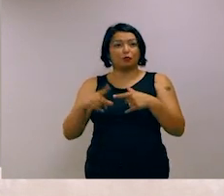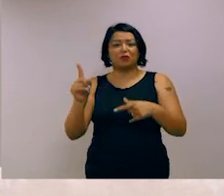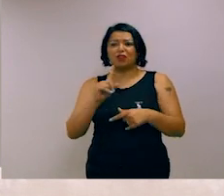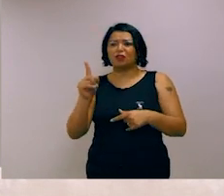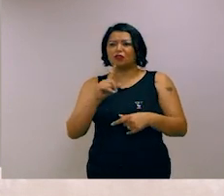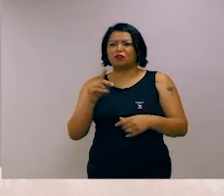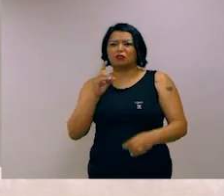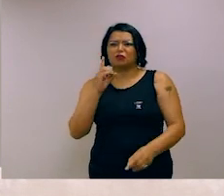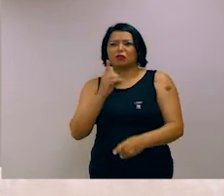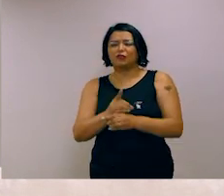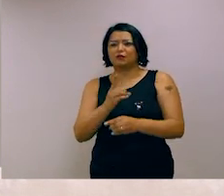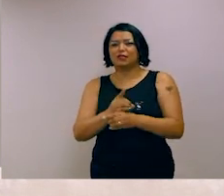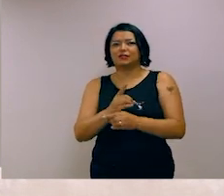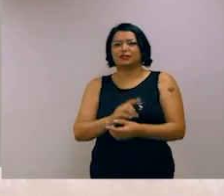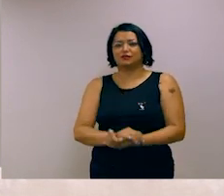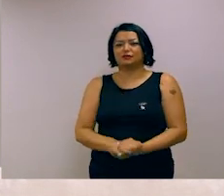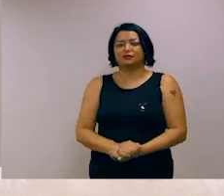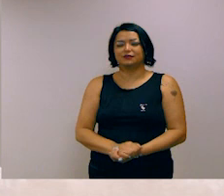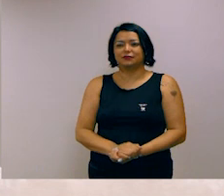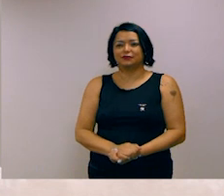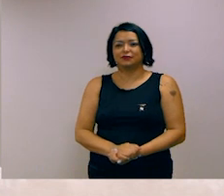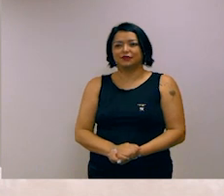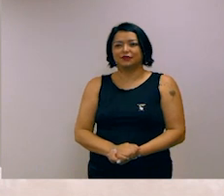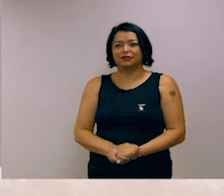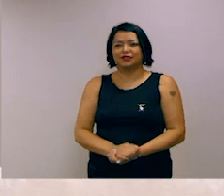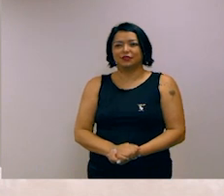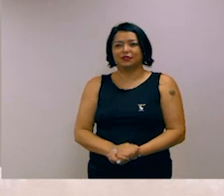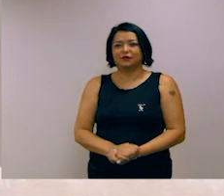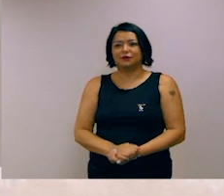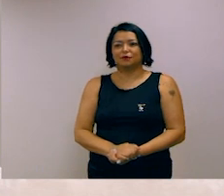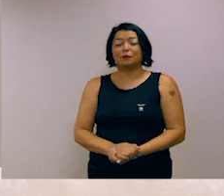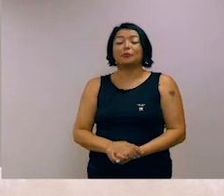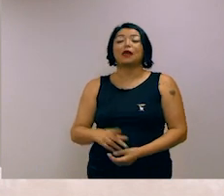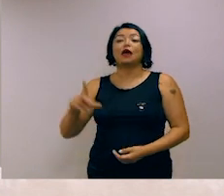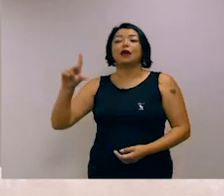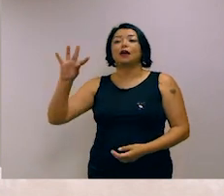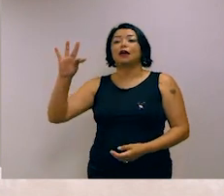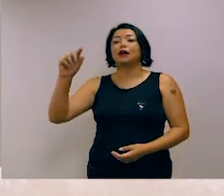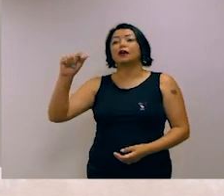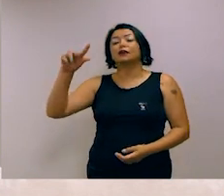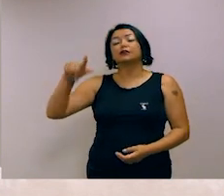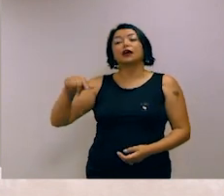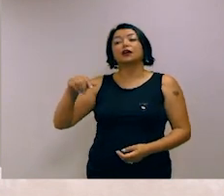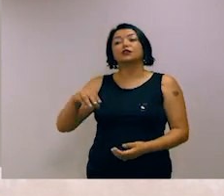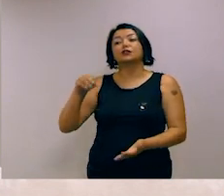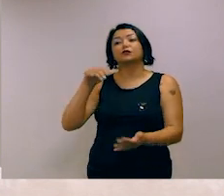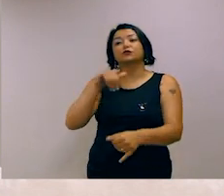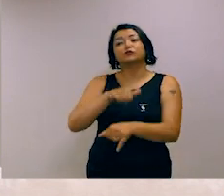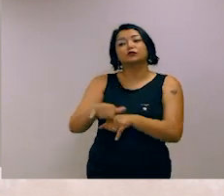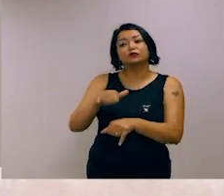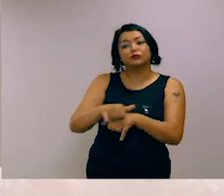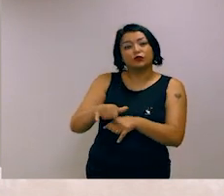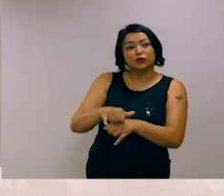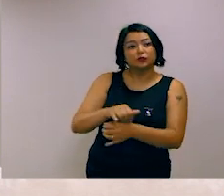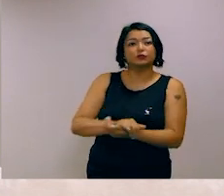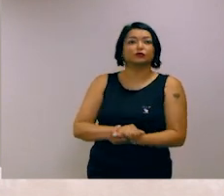In Israel, the no-show rate is about 25%, and it creates huge problems to the healthcare